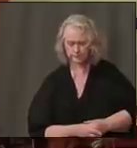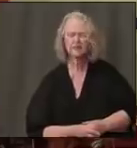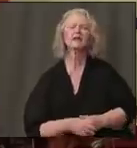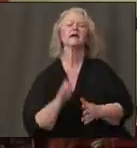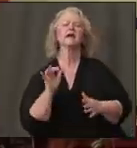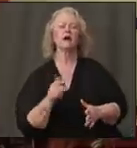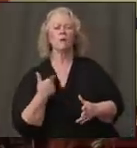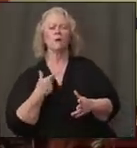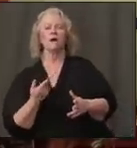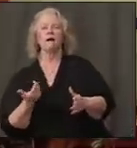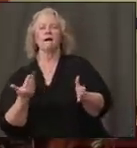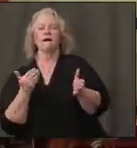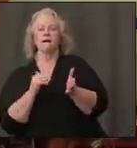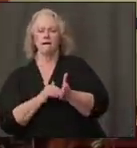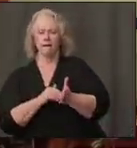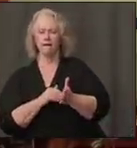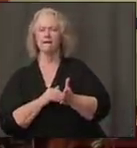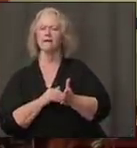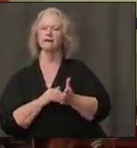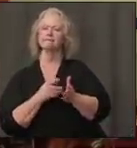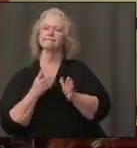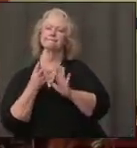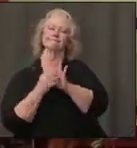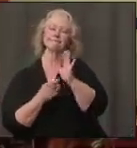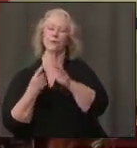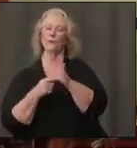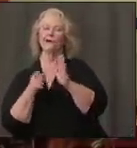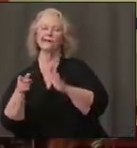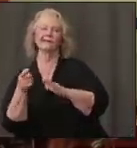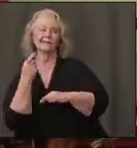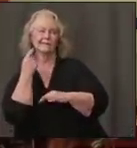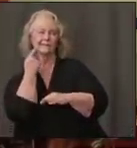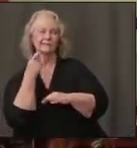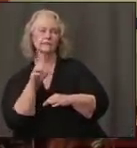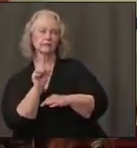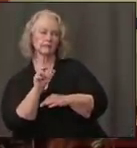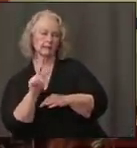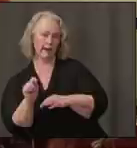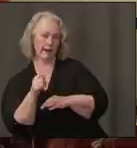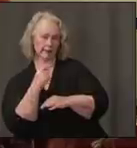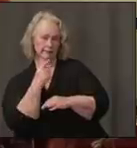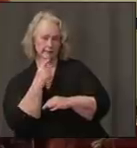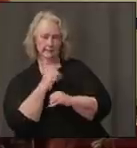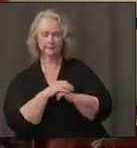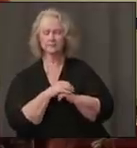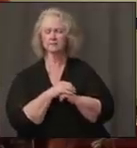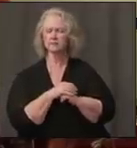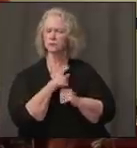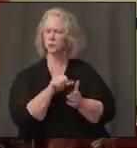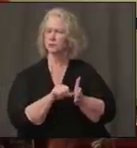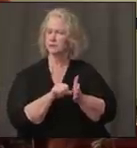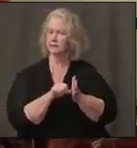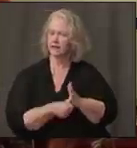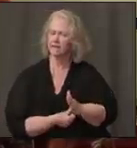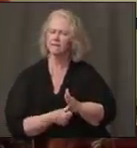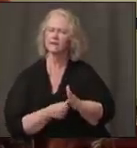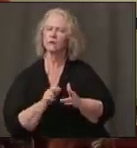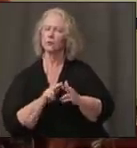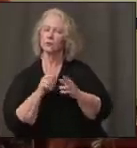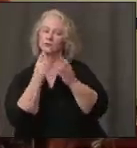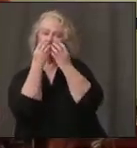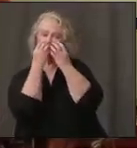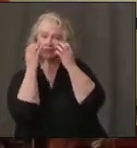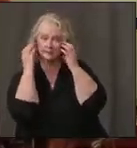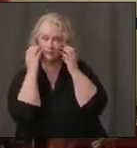just echo two other things Scott has said. This emphasis on using face